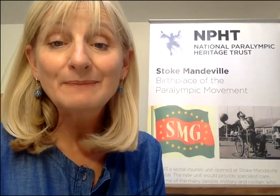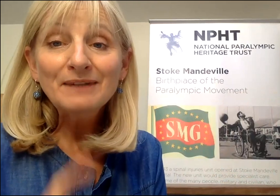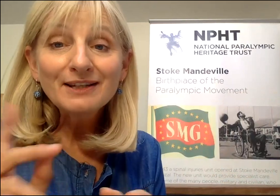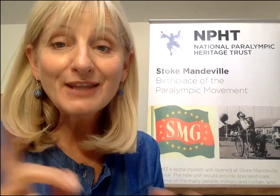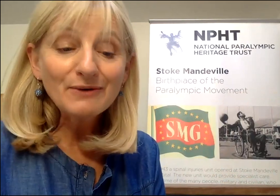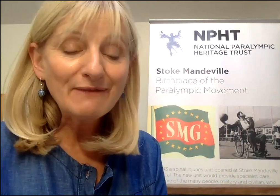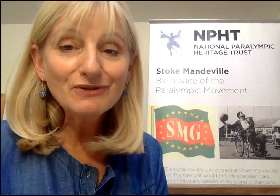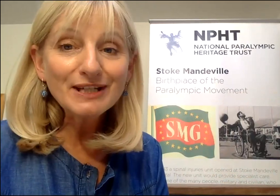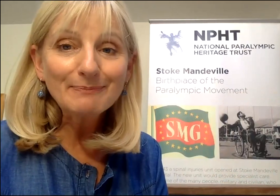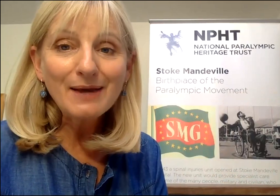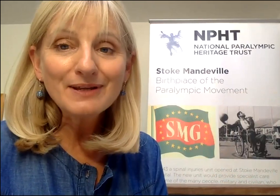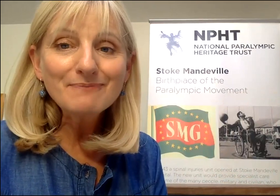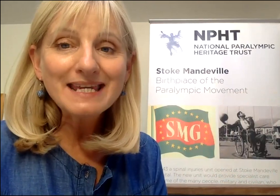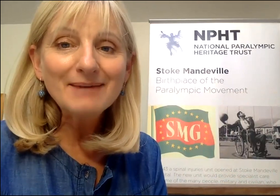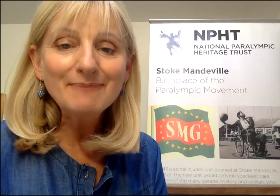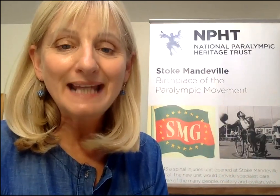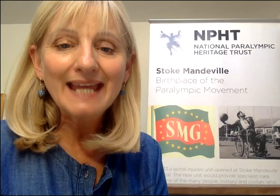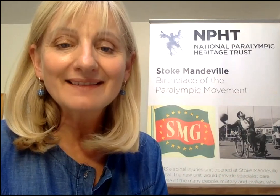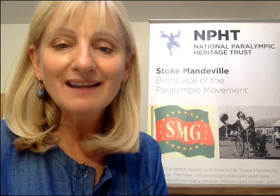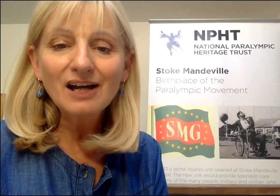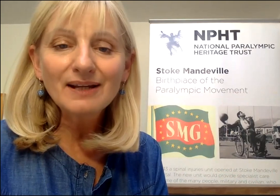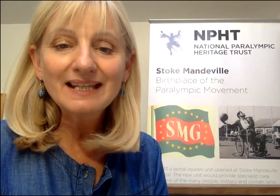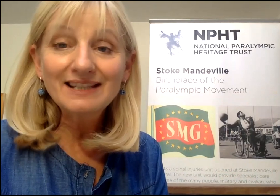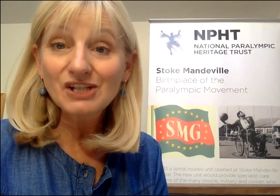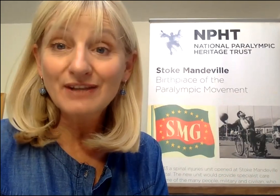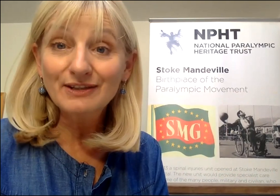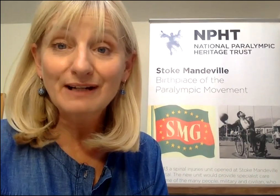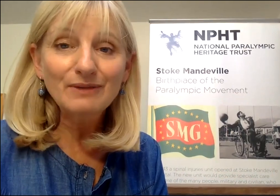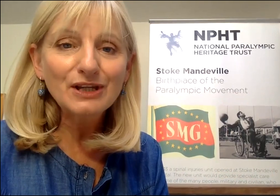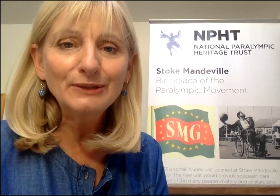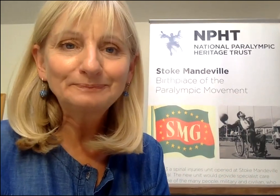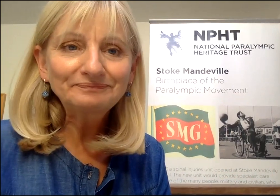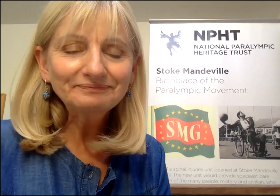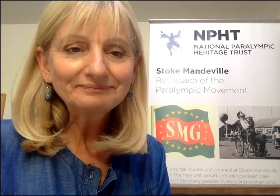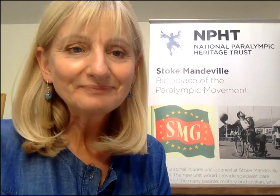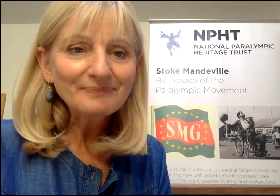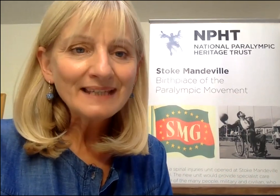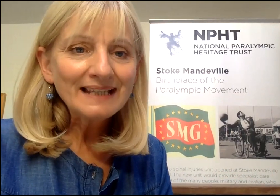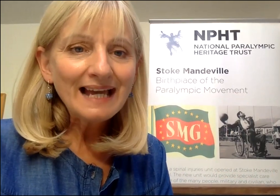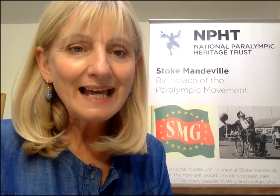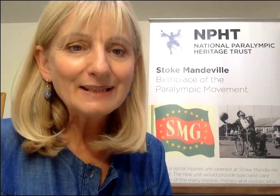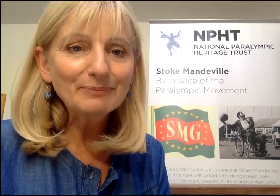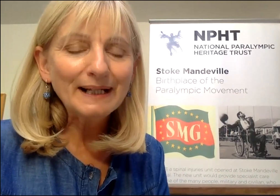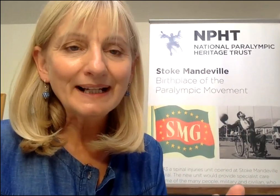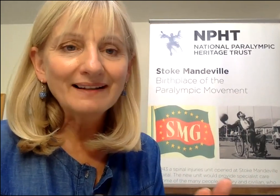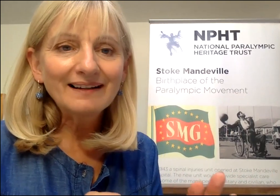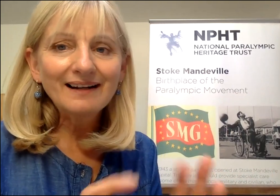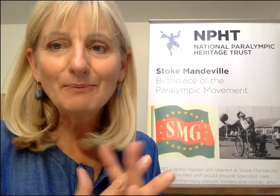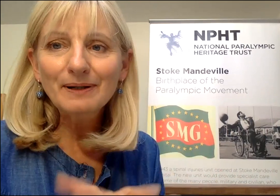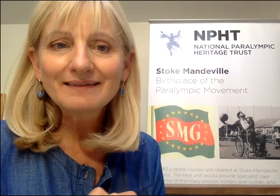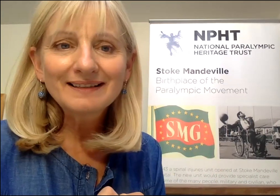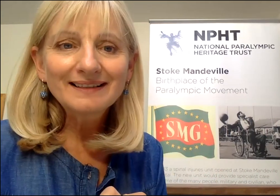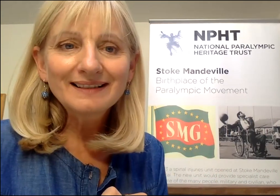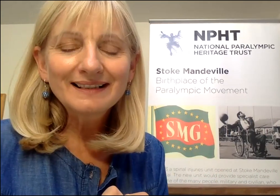Matterport. So if you just bear with me a minute, I need to share the screen with you and bring